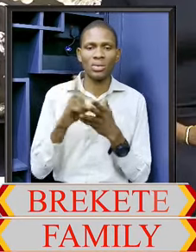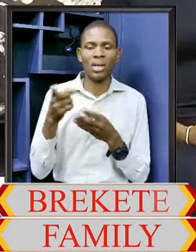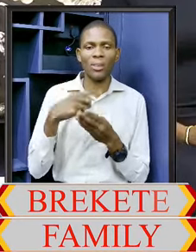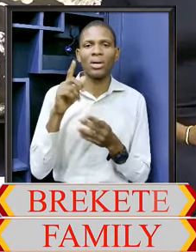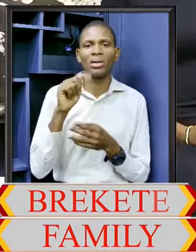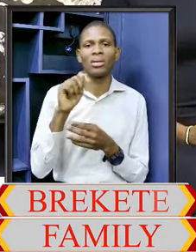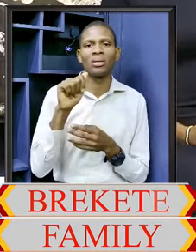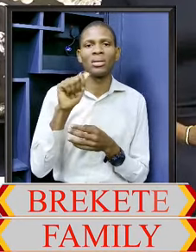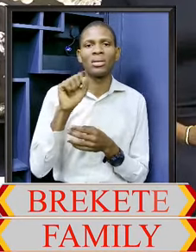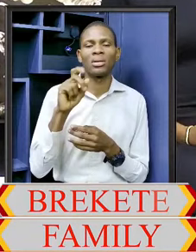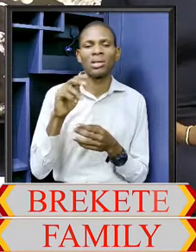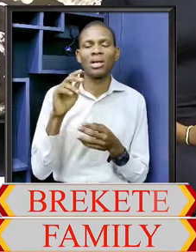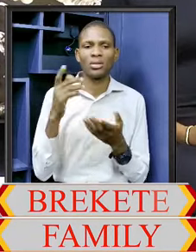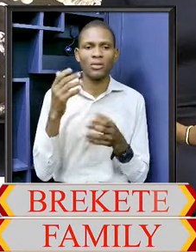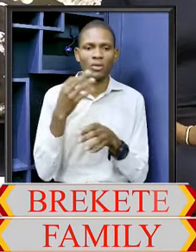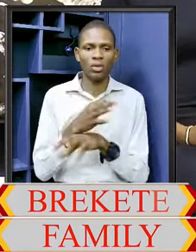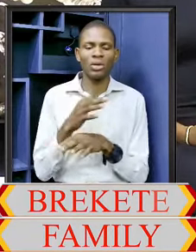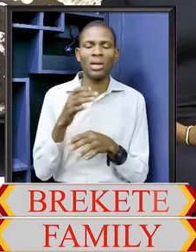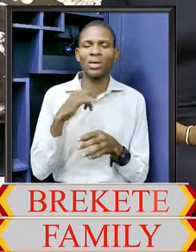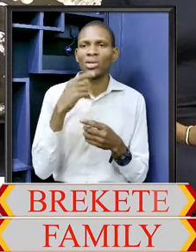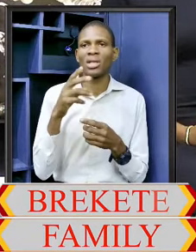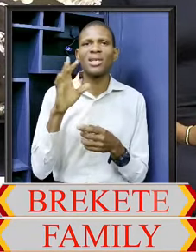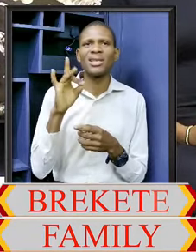want tell Nigerians say 8 years ago,